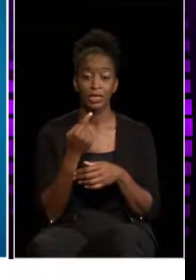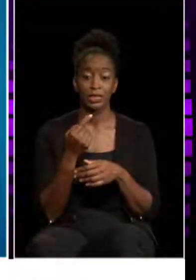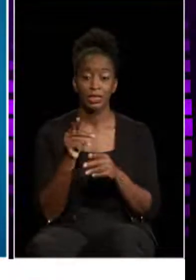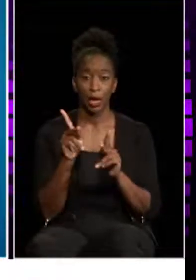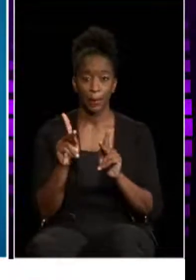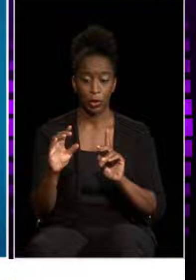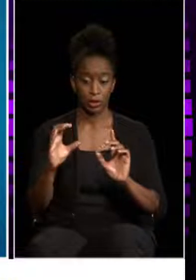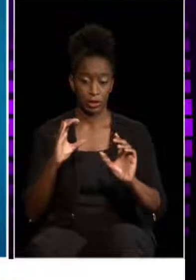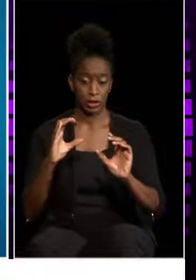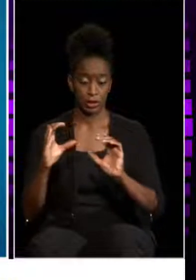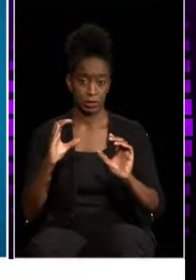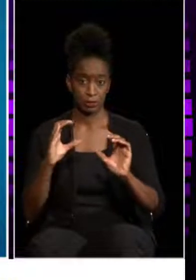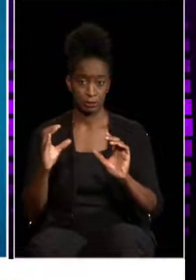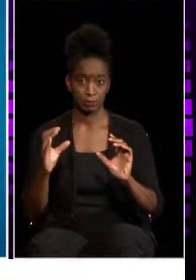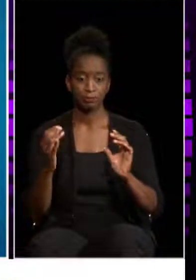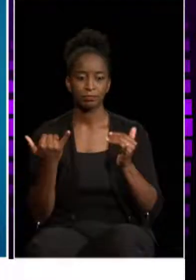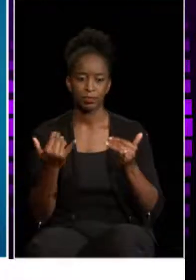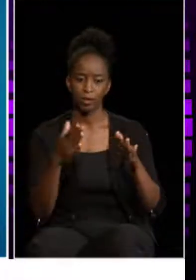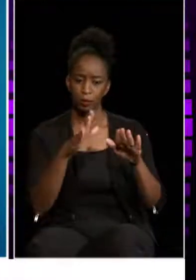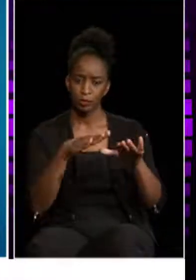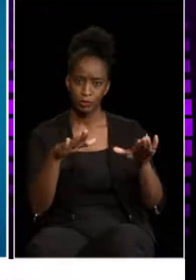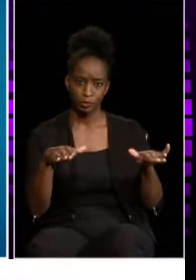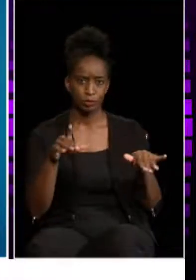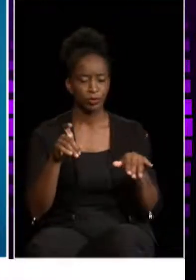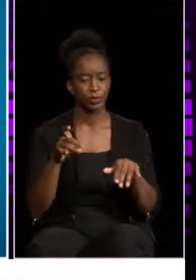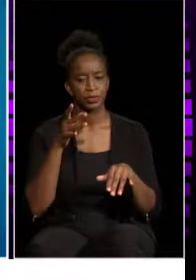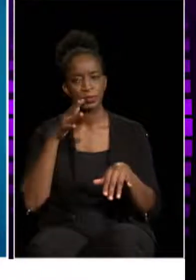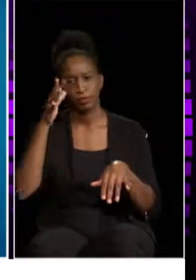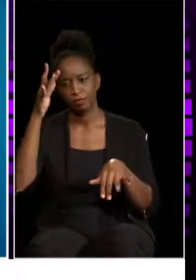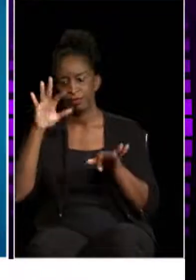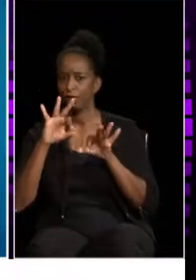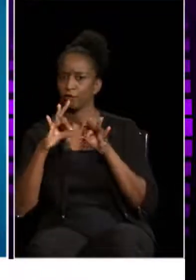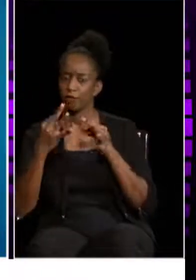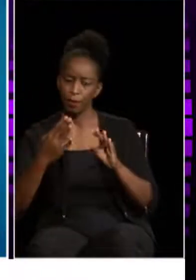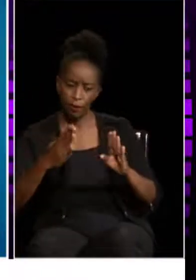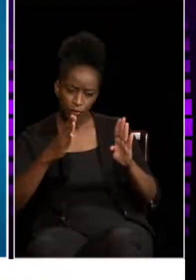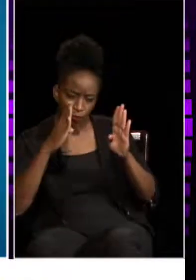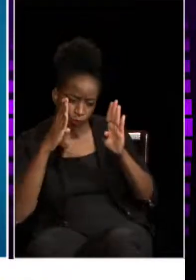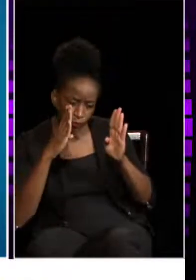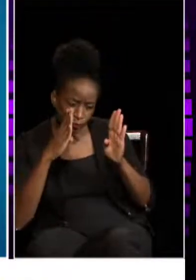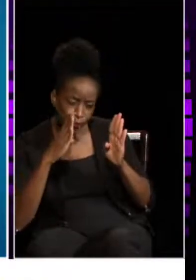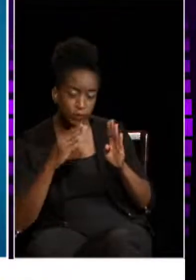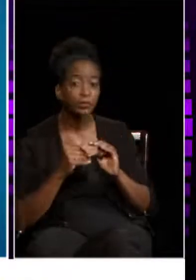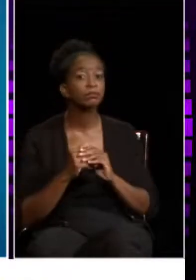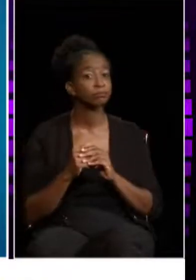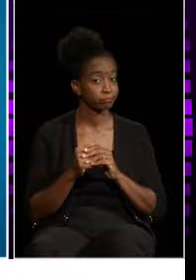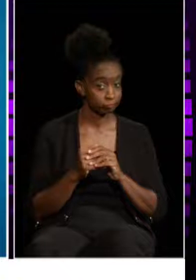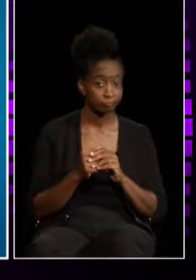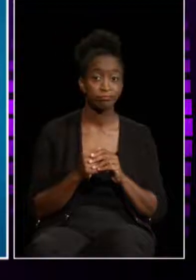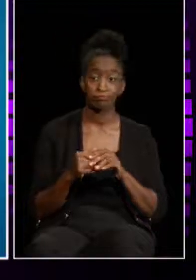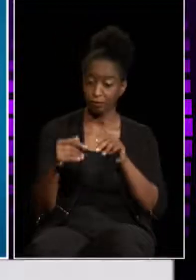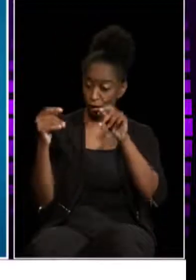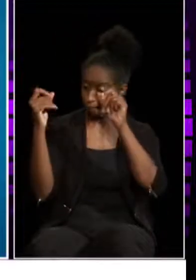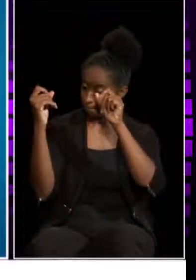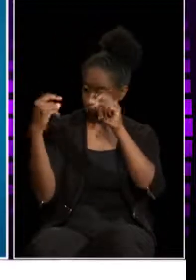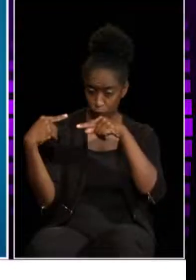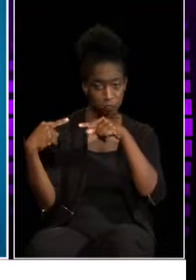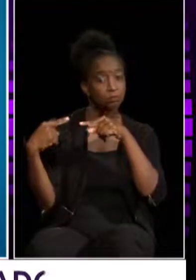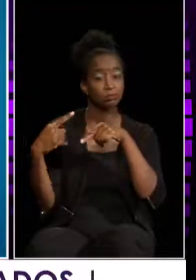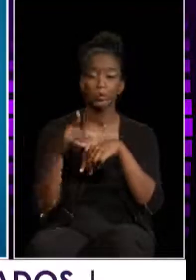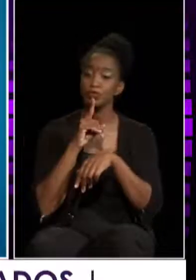point in time. I agree with her 100% because, as I said more than once, people think that the children, once